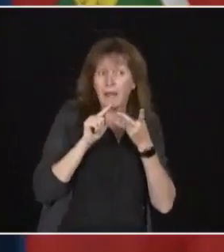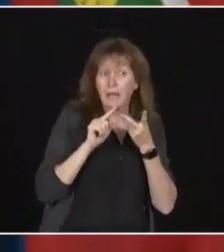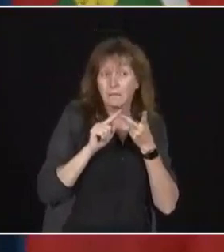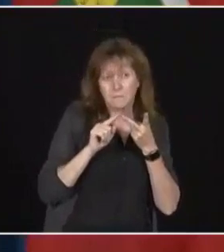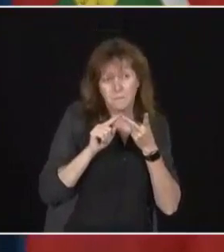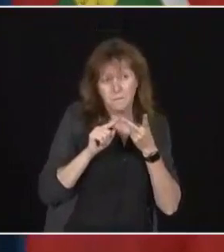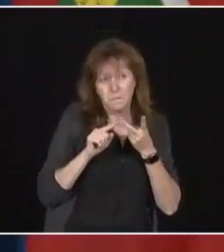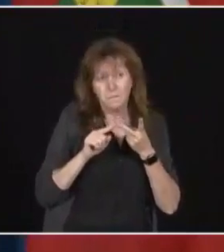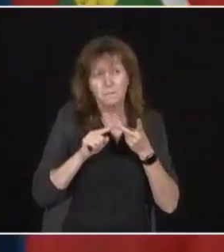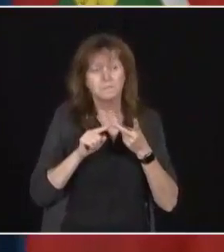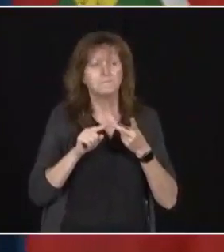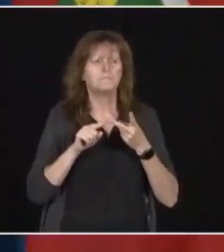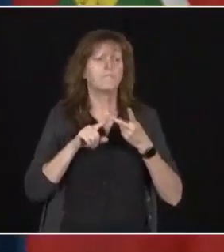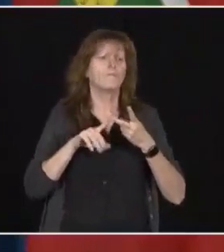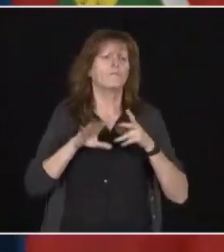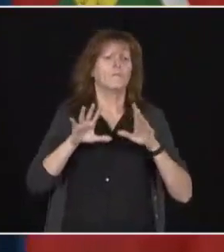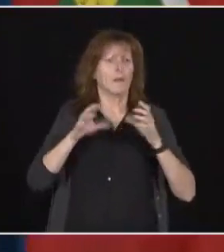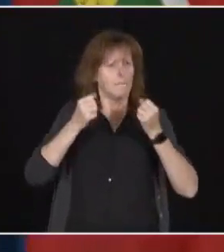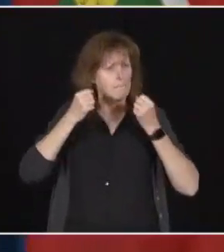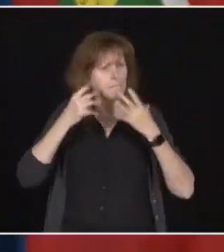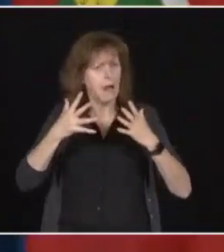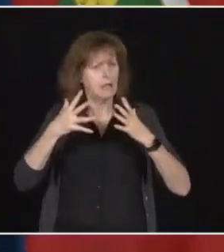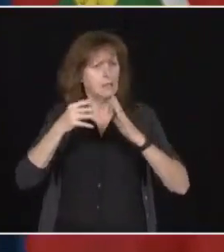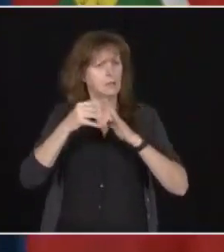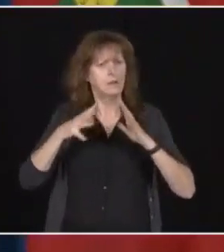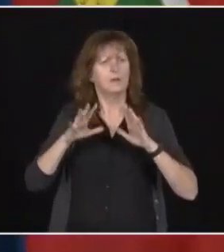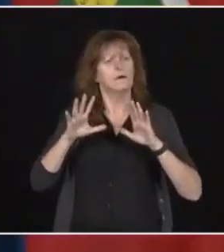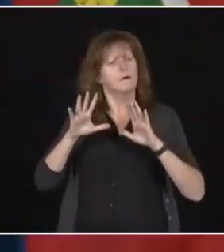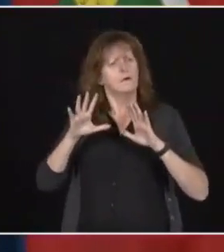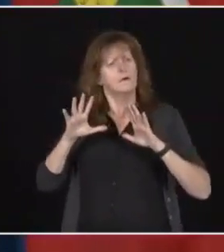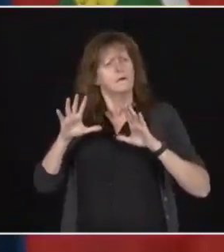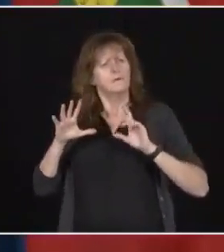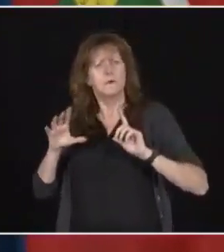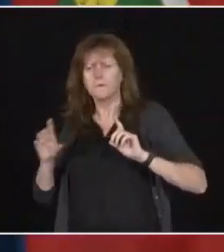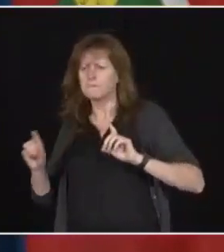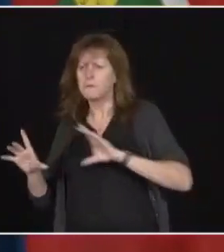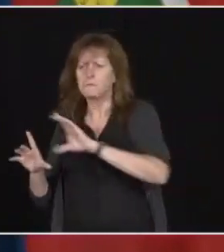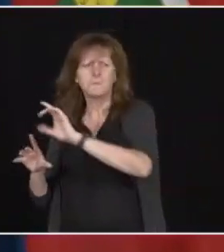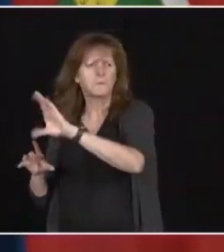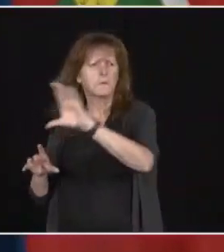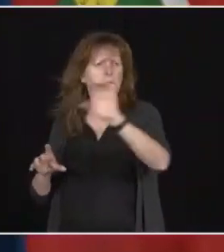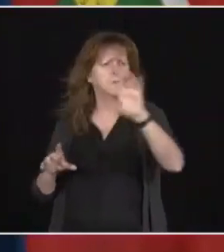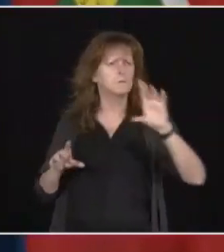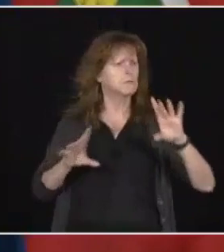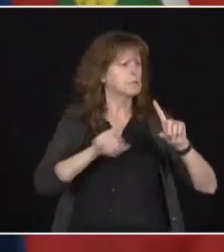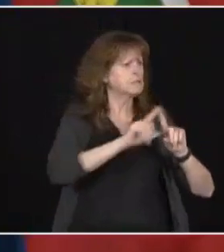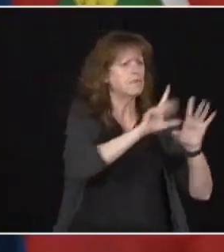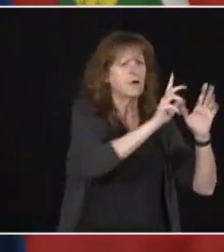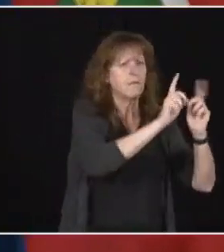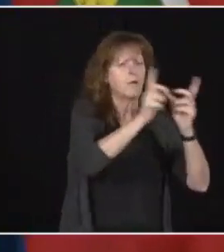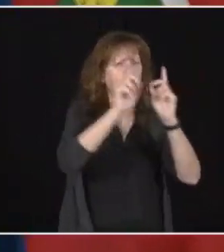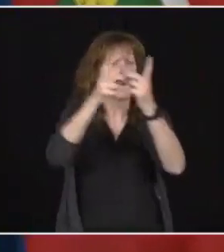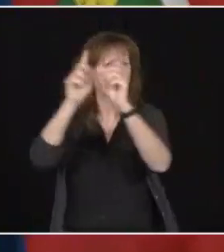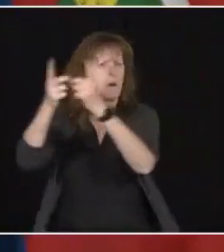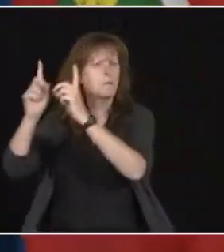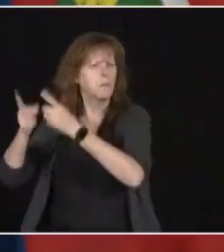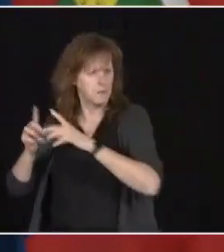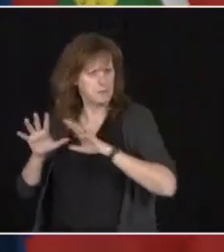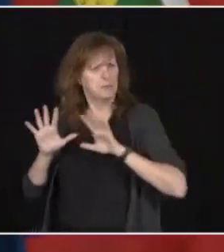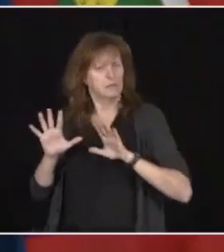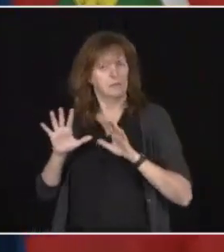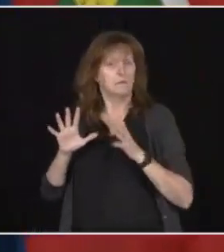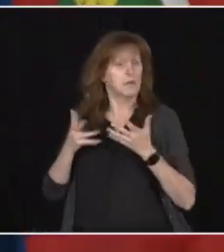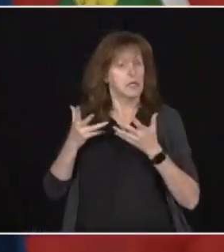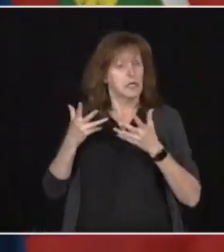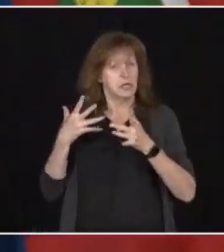hundreds of students. And there is approximately 10,000 students across the entirety of our sector that would be able to avail of themselves